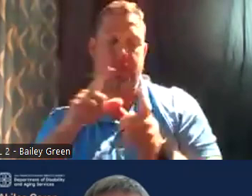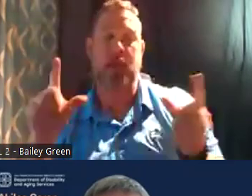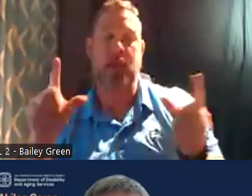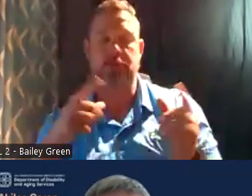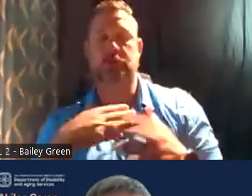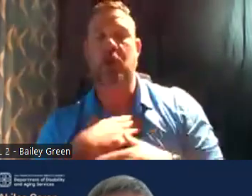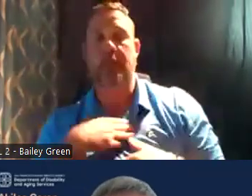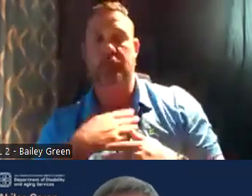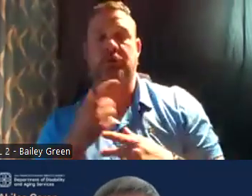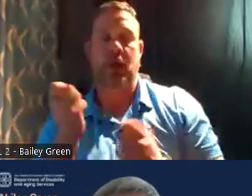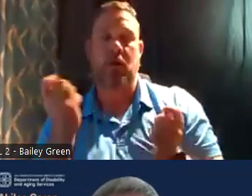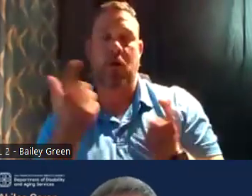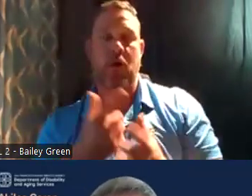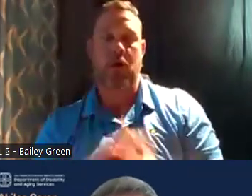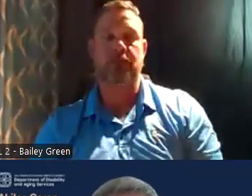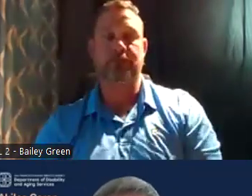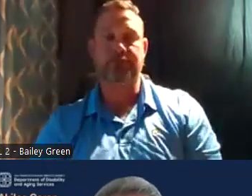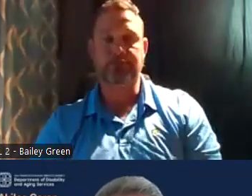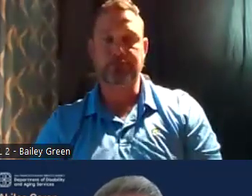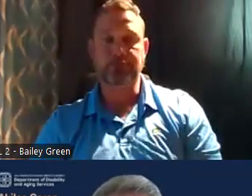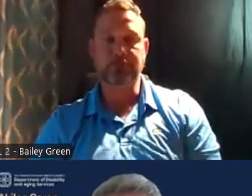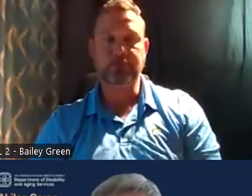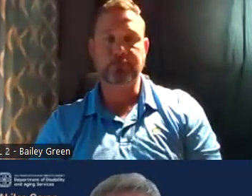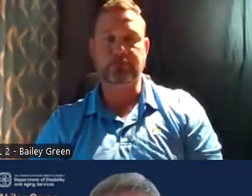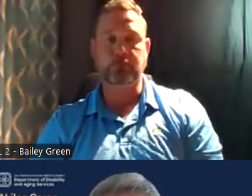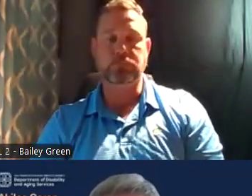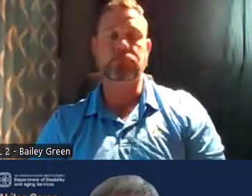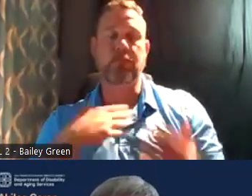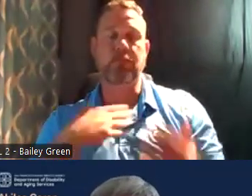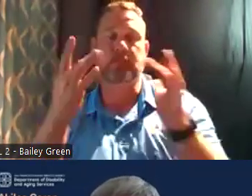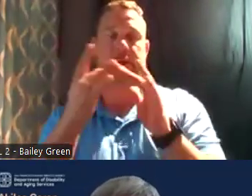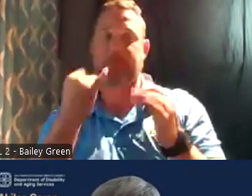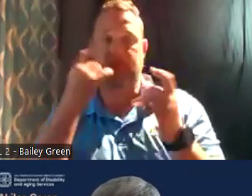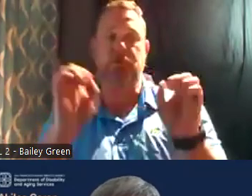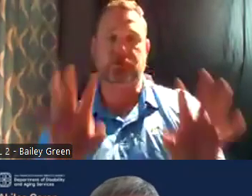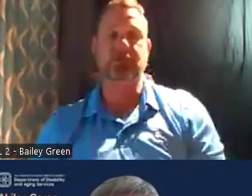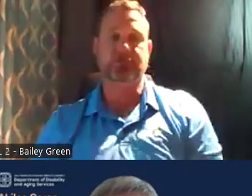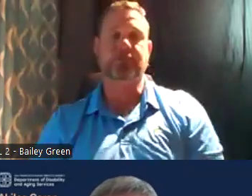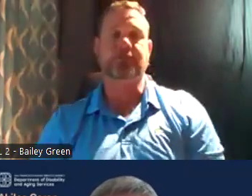you and look forward to staying in touch. And please reach out if you have any questions.